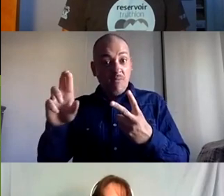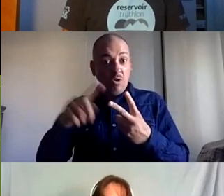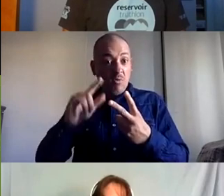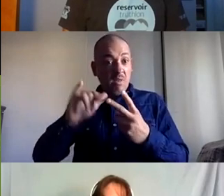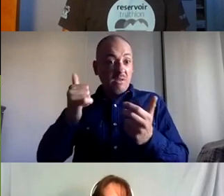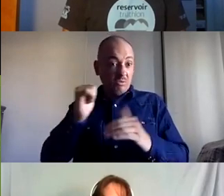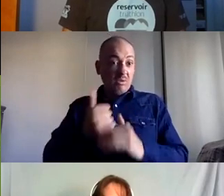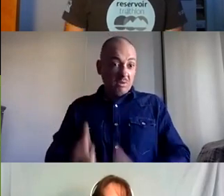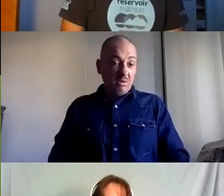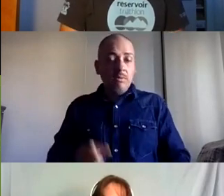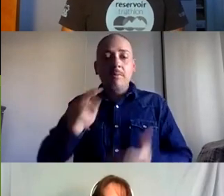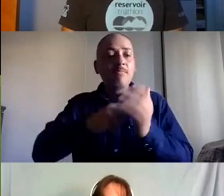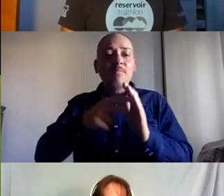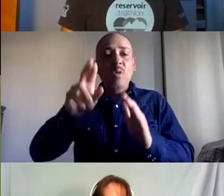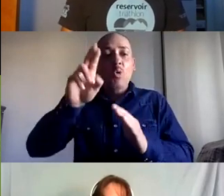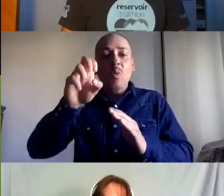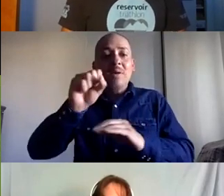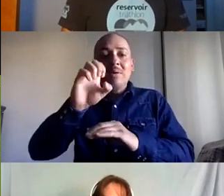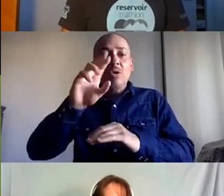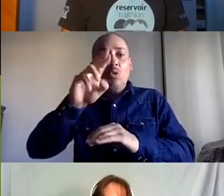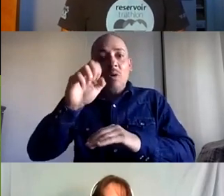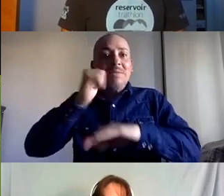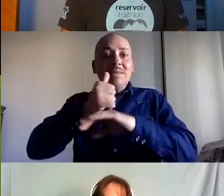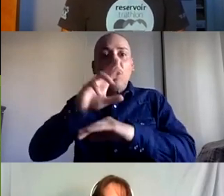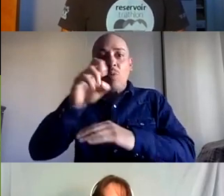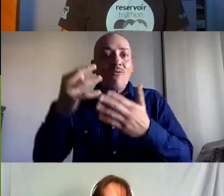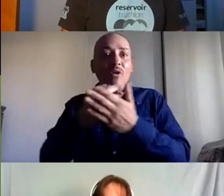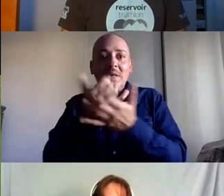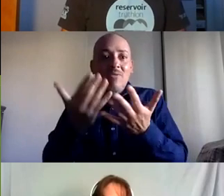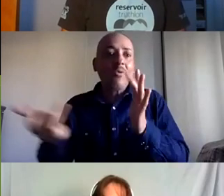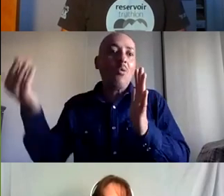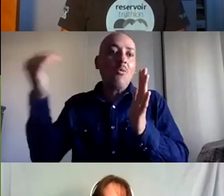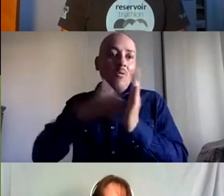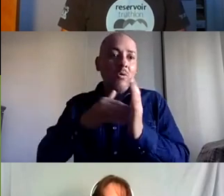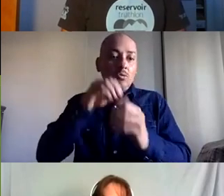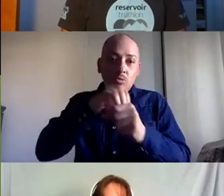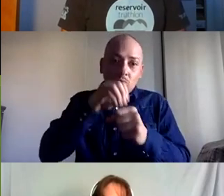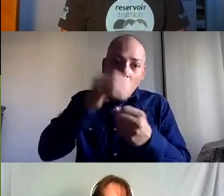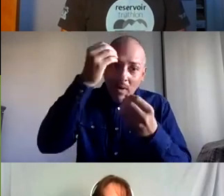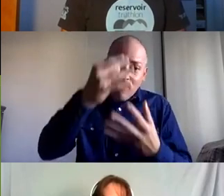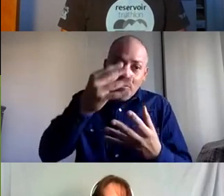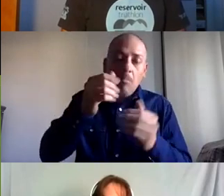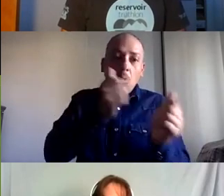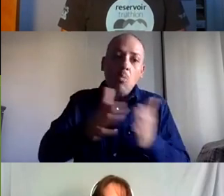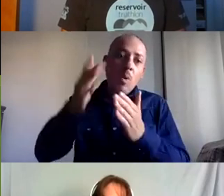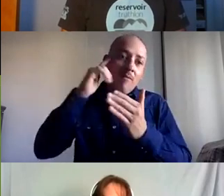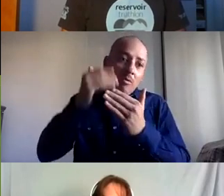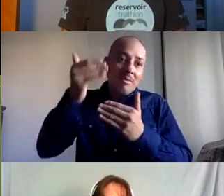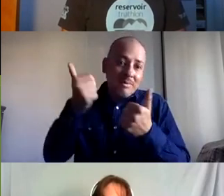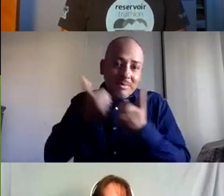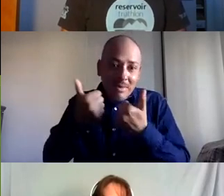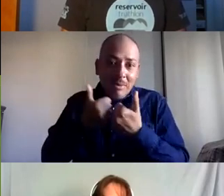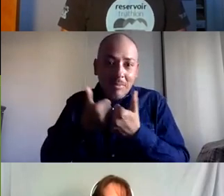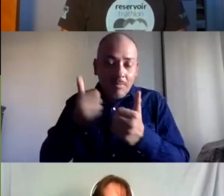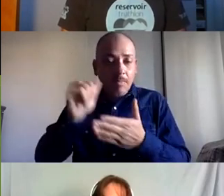ends. So it's basically resetting everything, refreshing, storing data, and preparing for the next game. And then